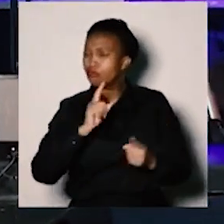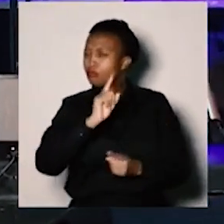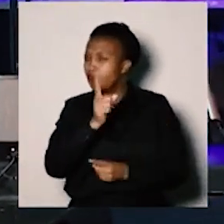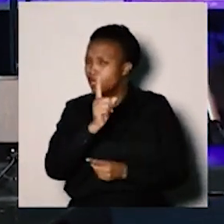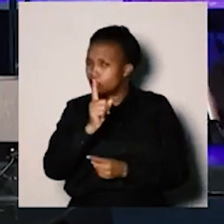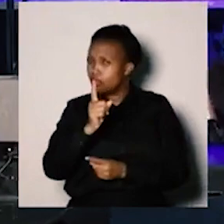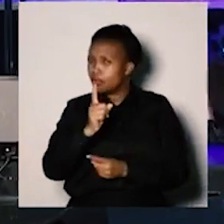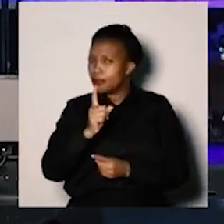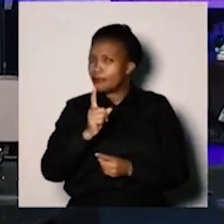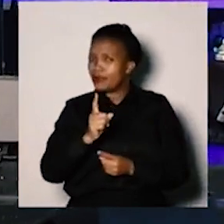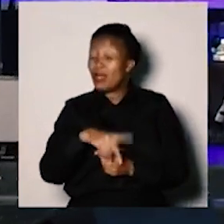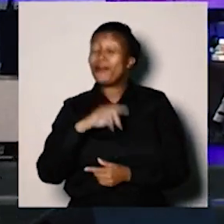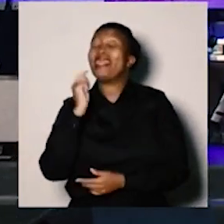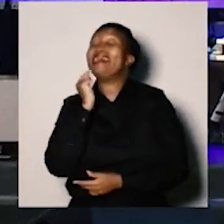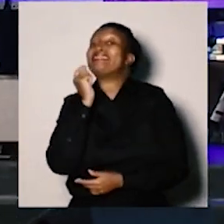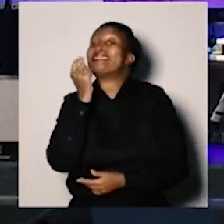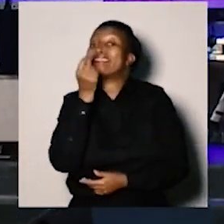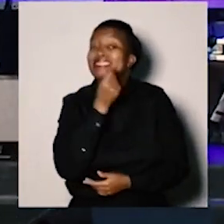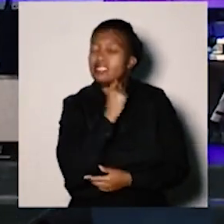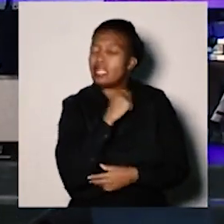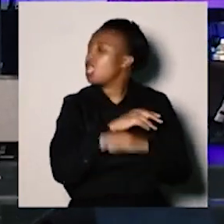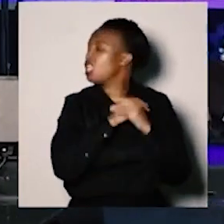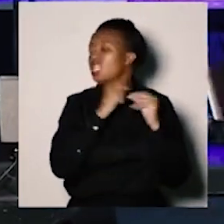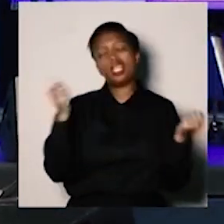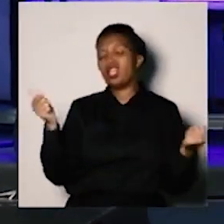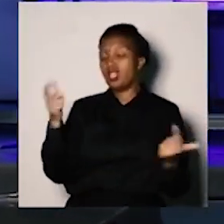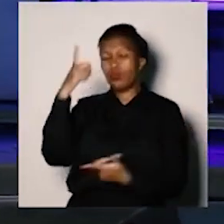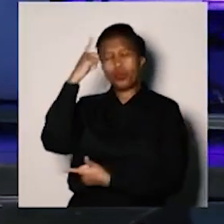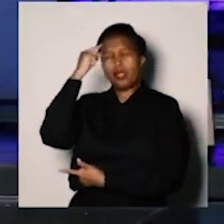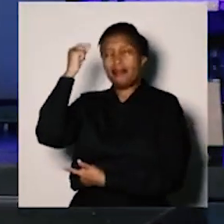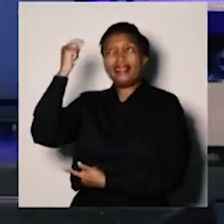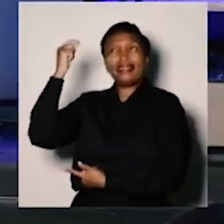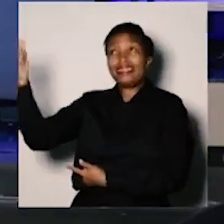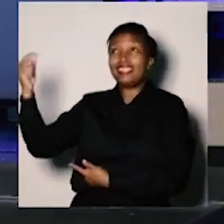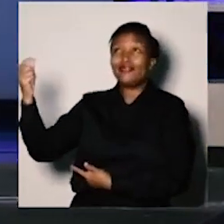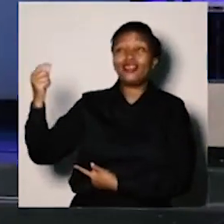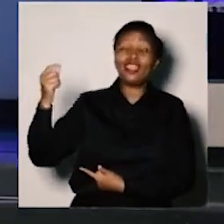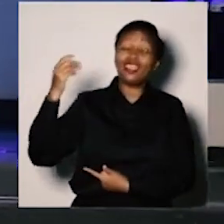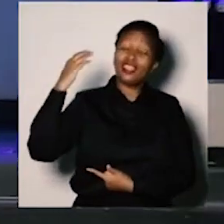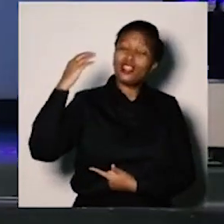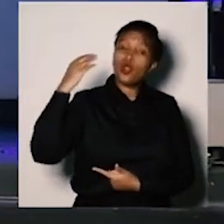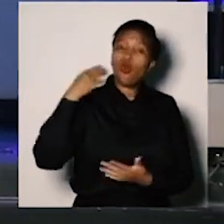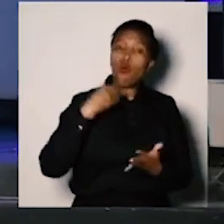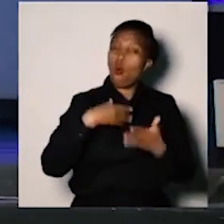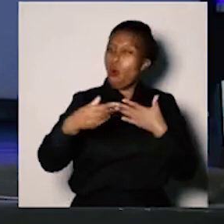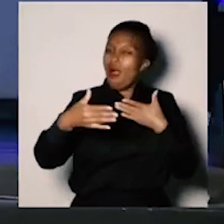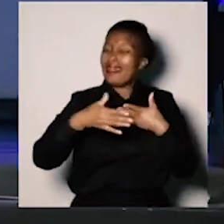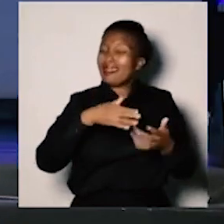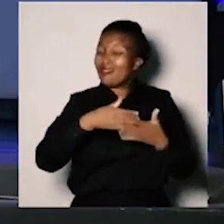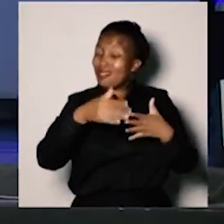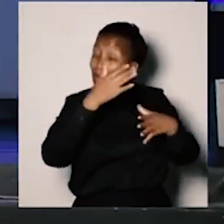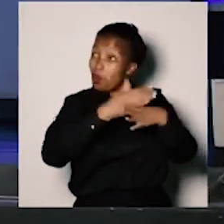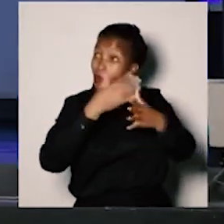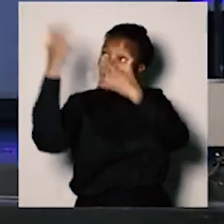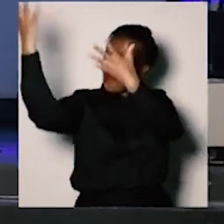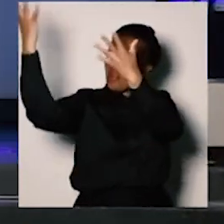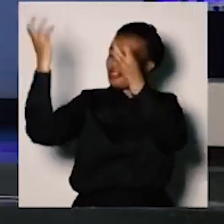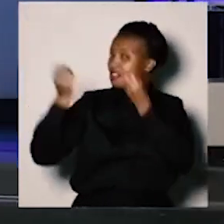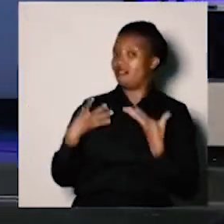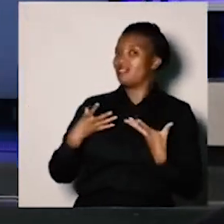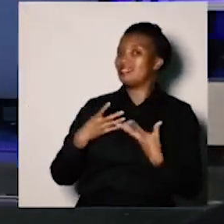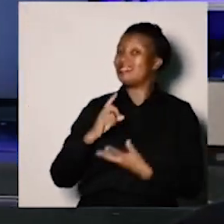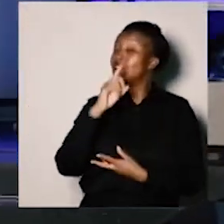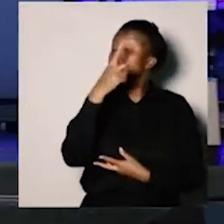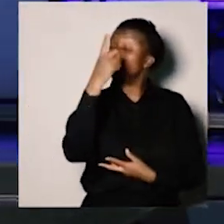are clearly stating we believe in what God has assigned us to do. And